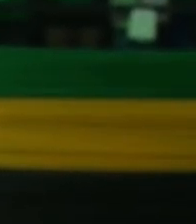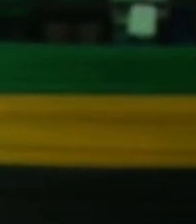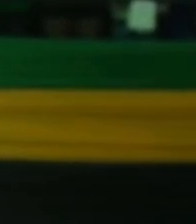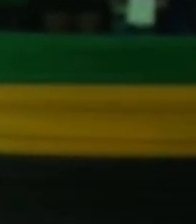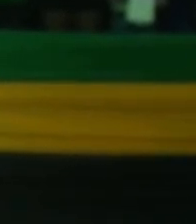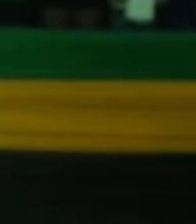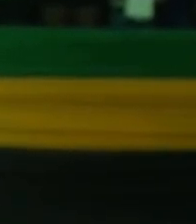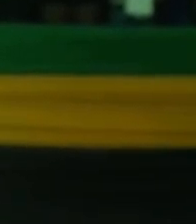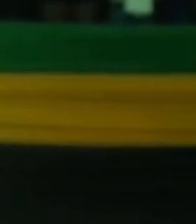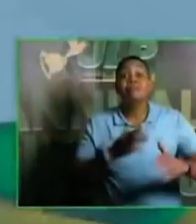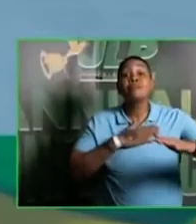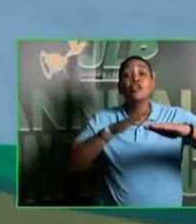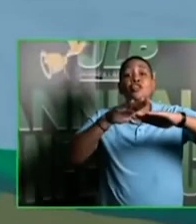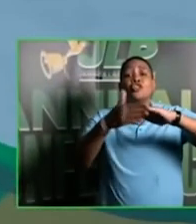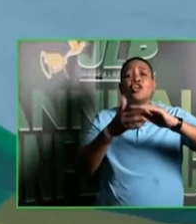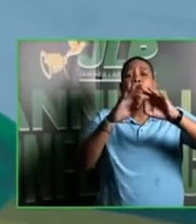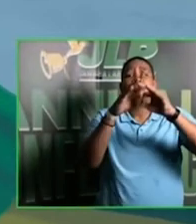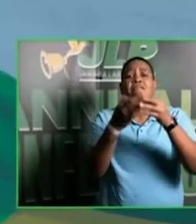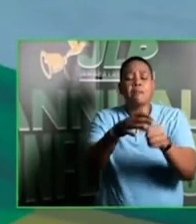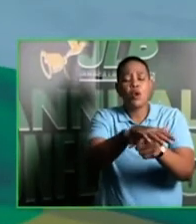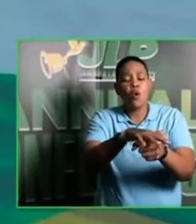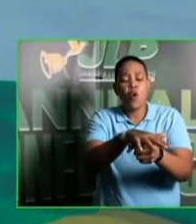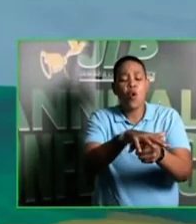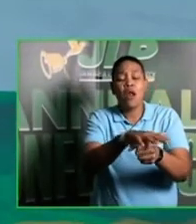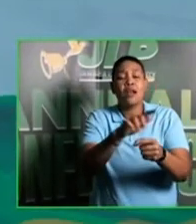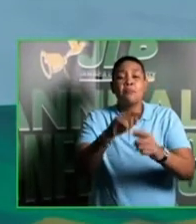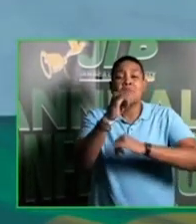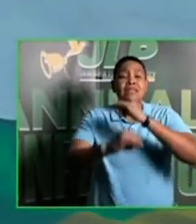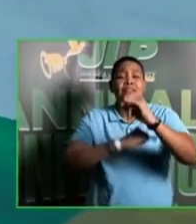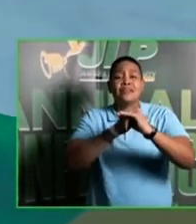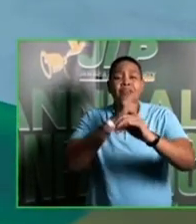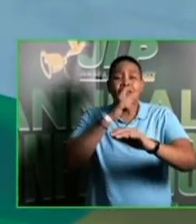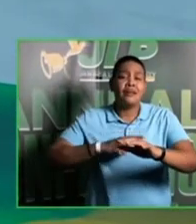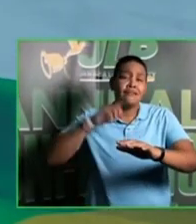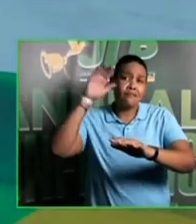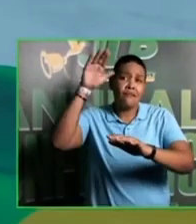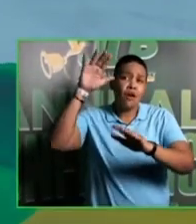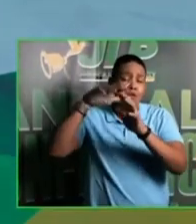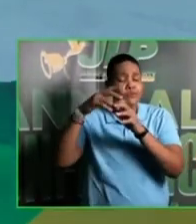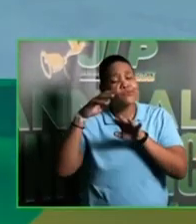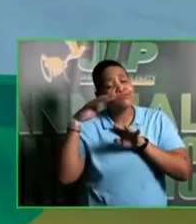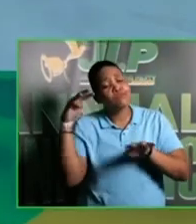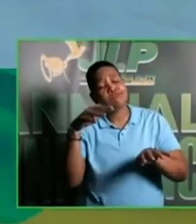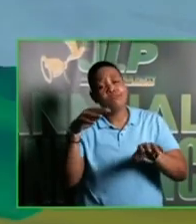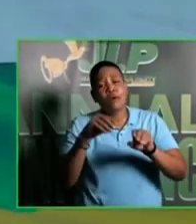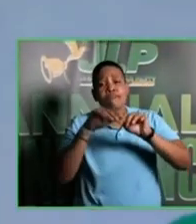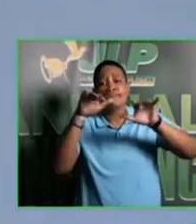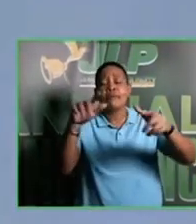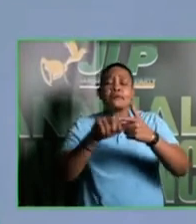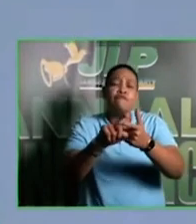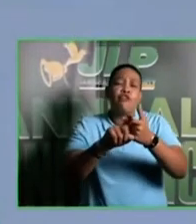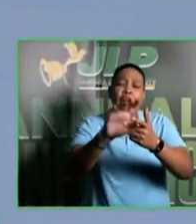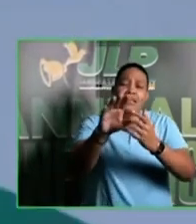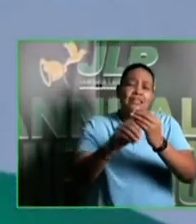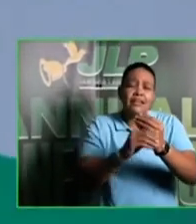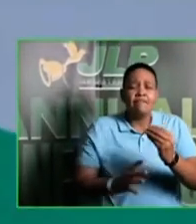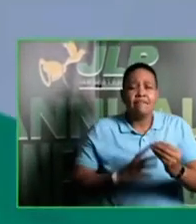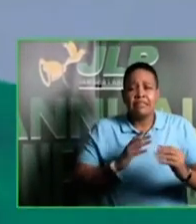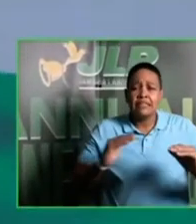My Jamaican family locally and in the diaspora watching this broadcast, friends,